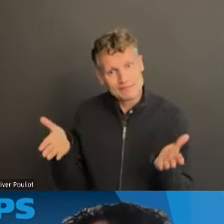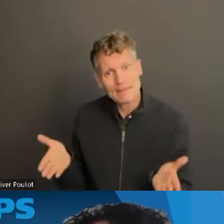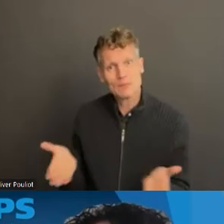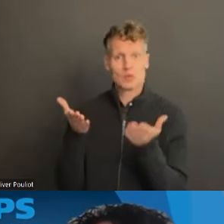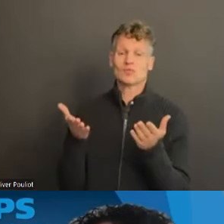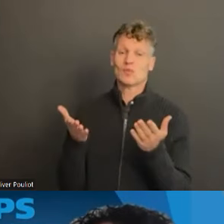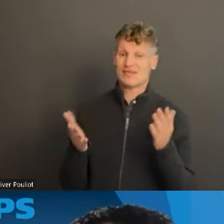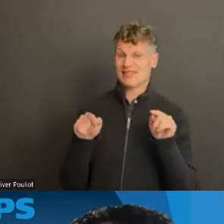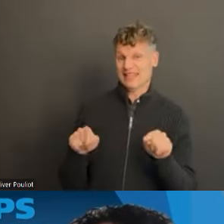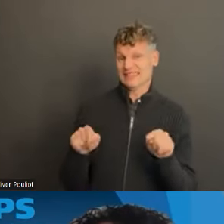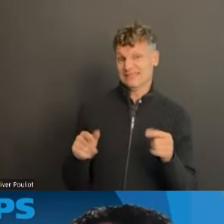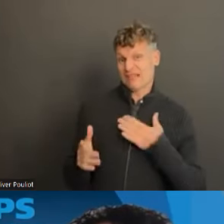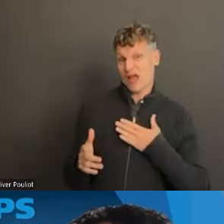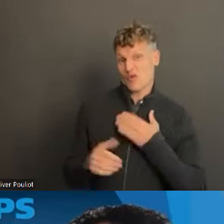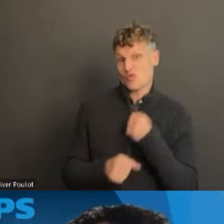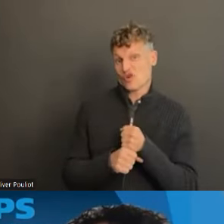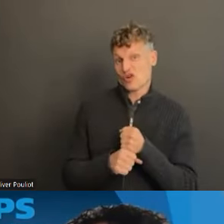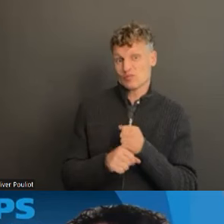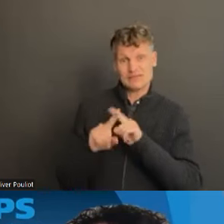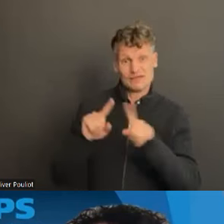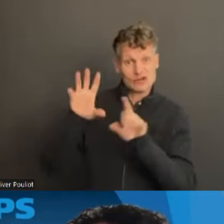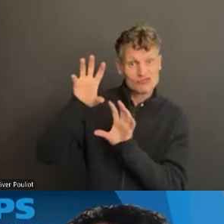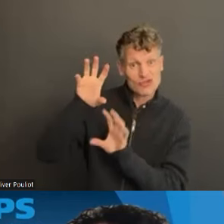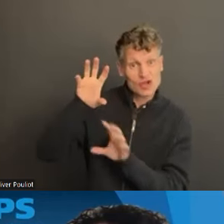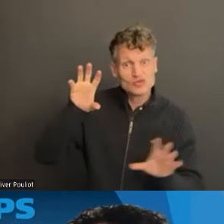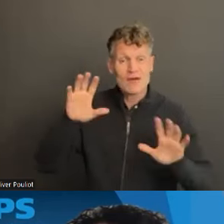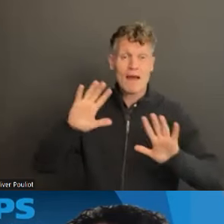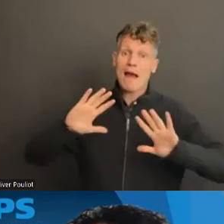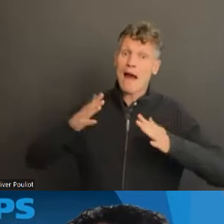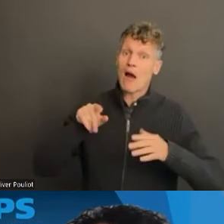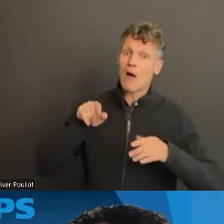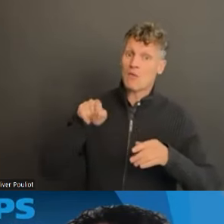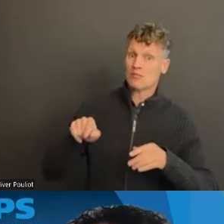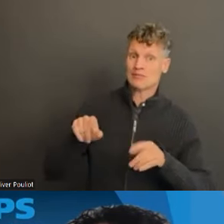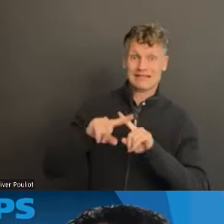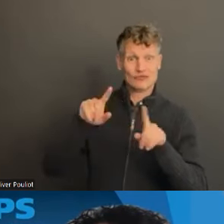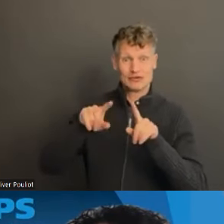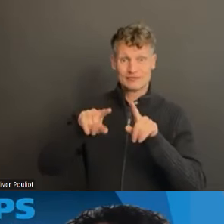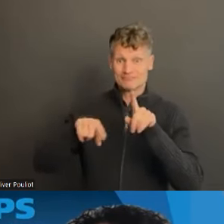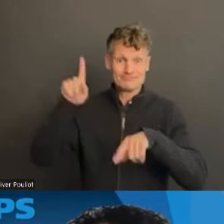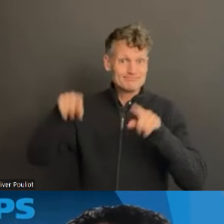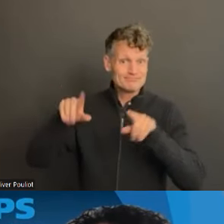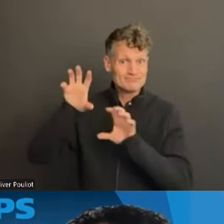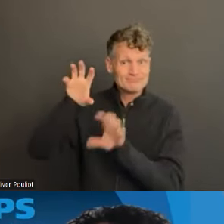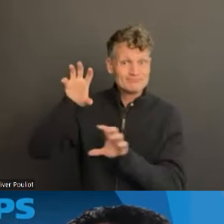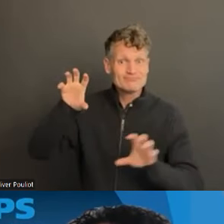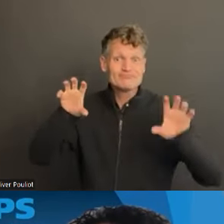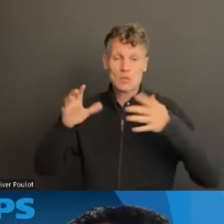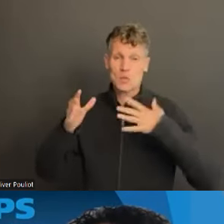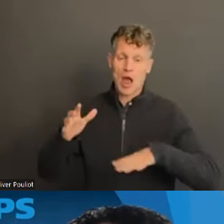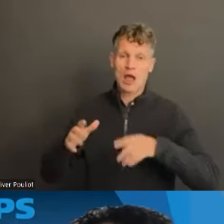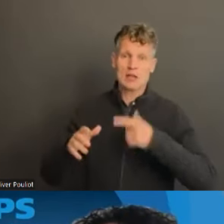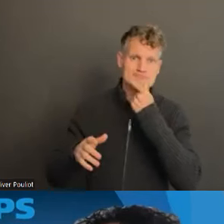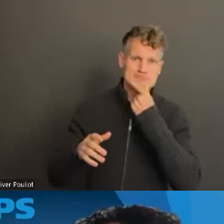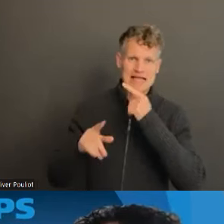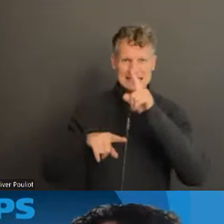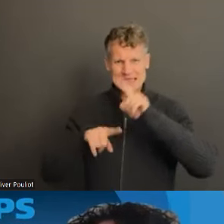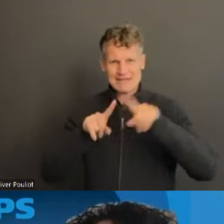do with countries and how countries are trying to include all these perspectives on social